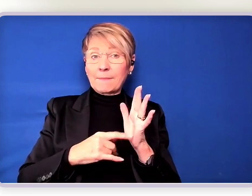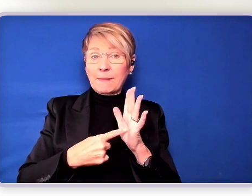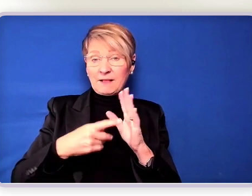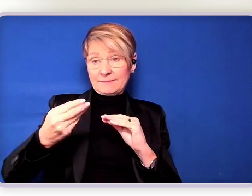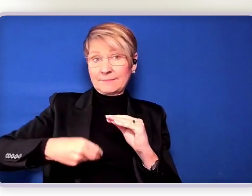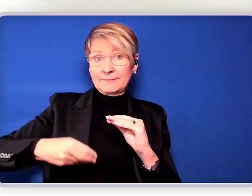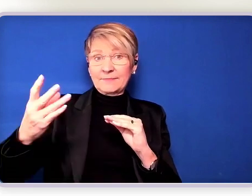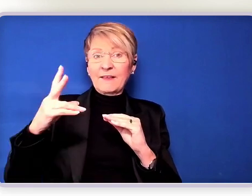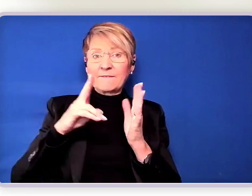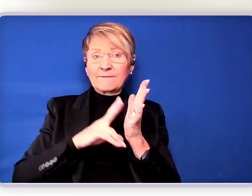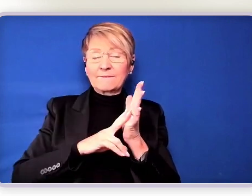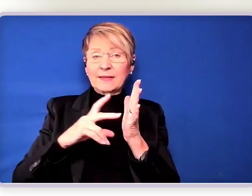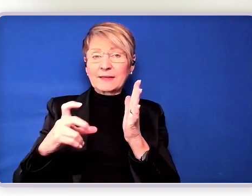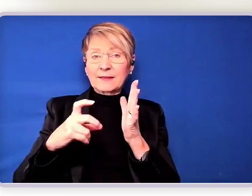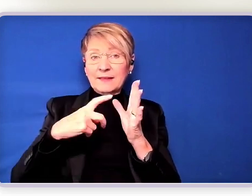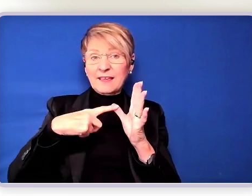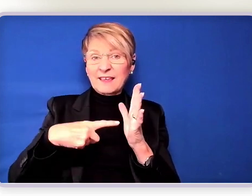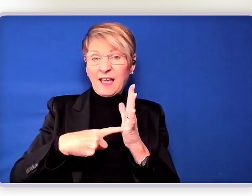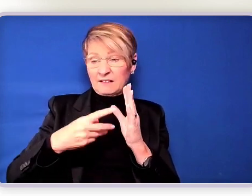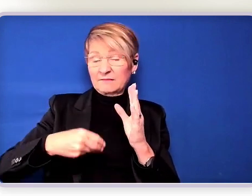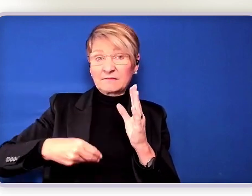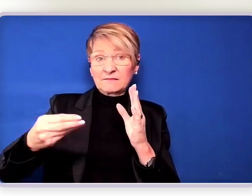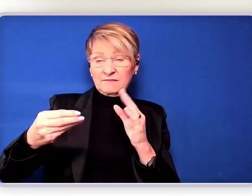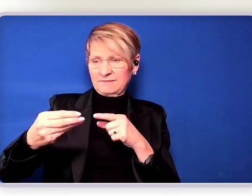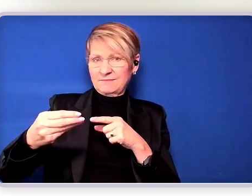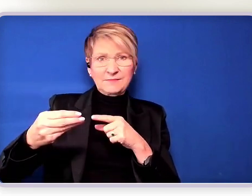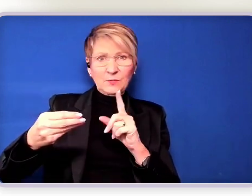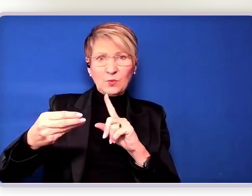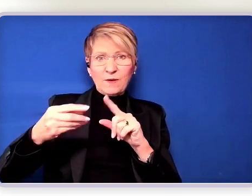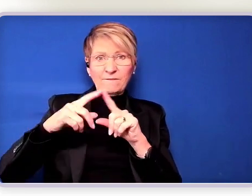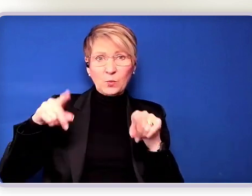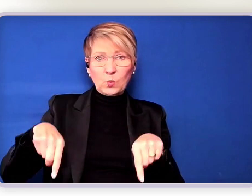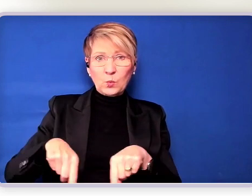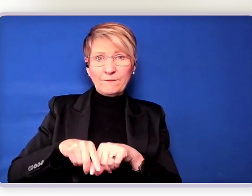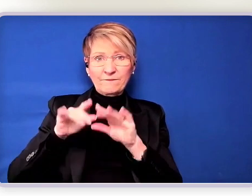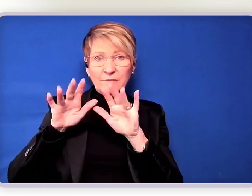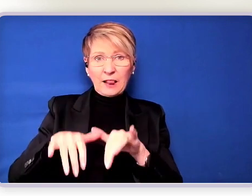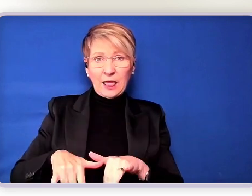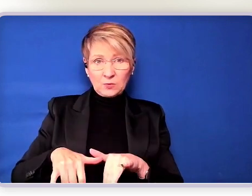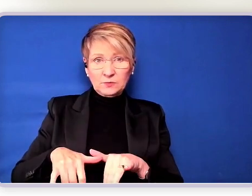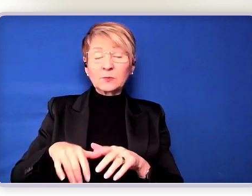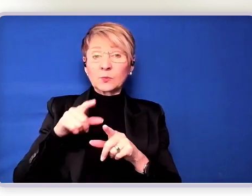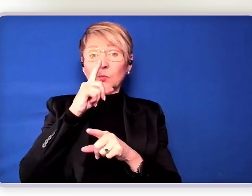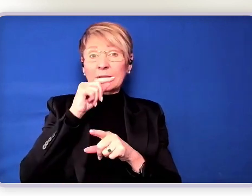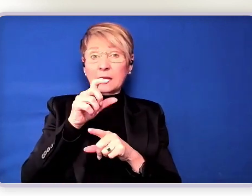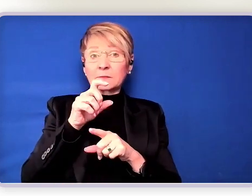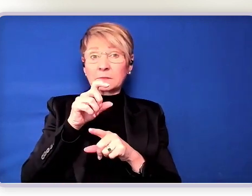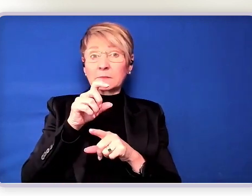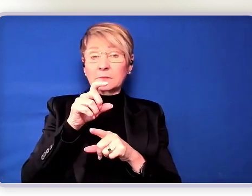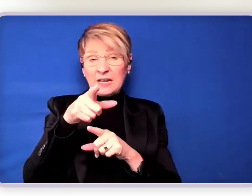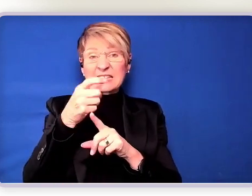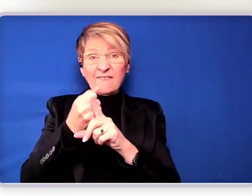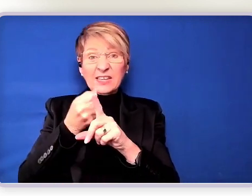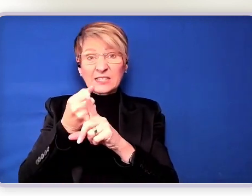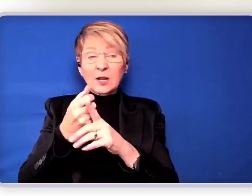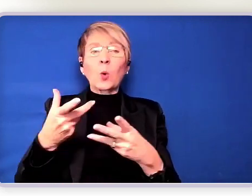a commission by filling in a form. So if you're doing it yourself with your client, make it as